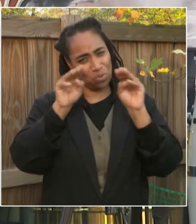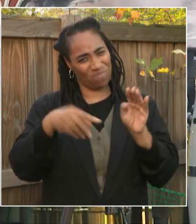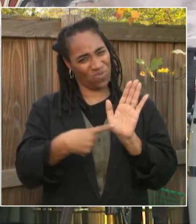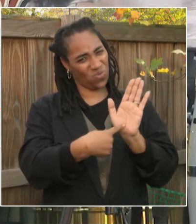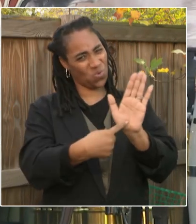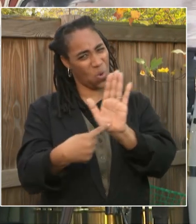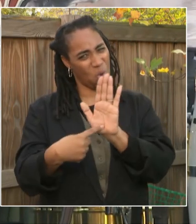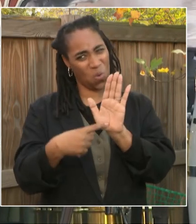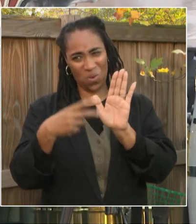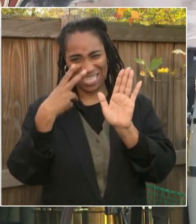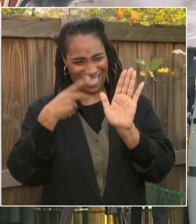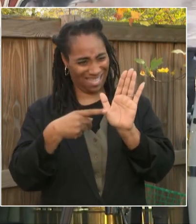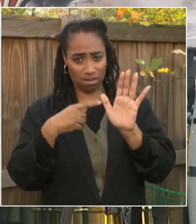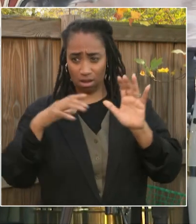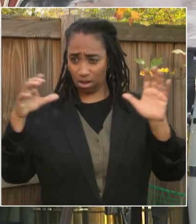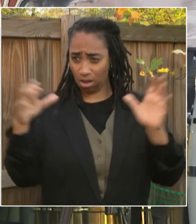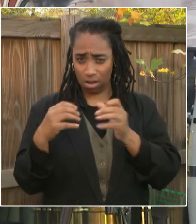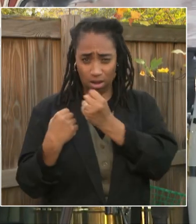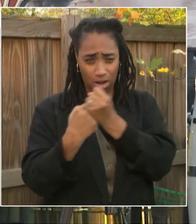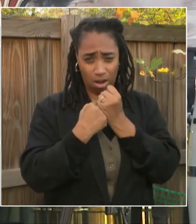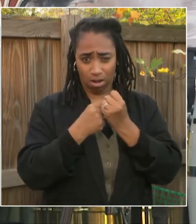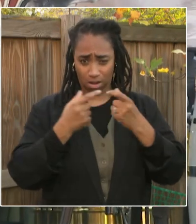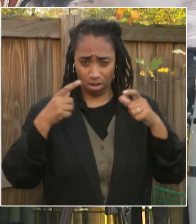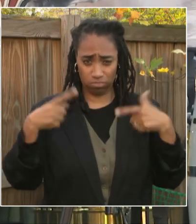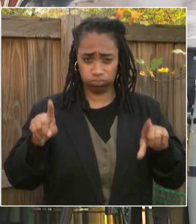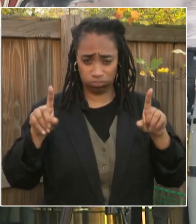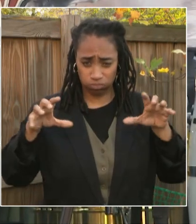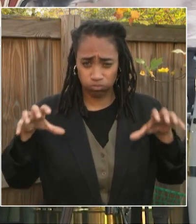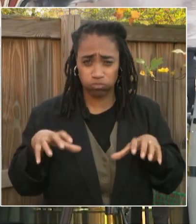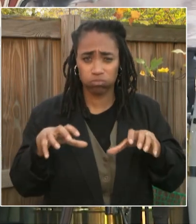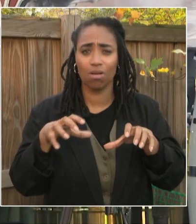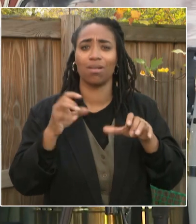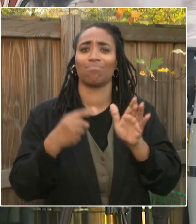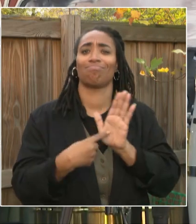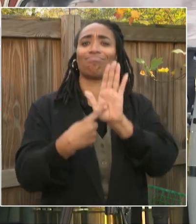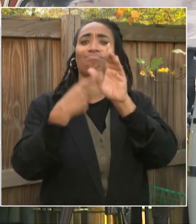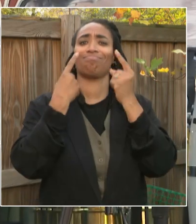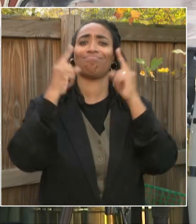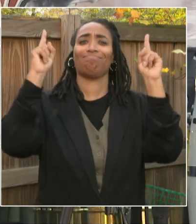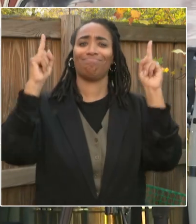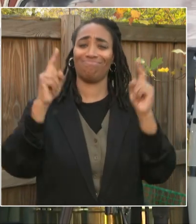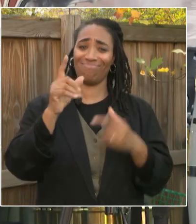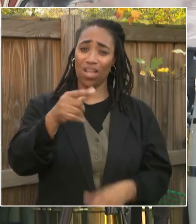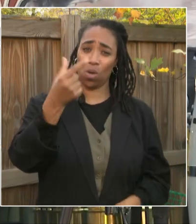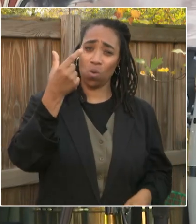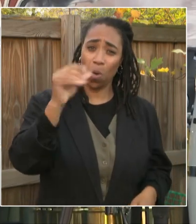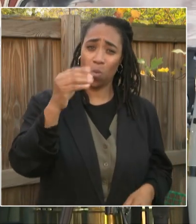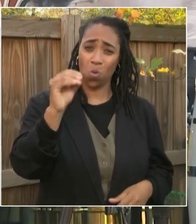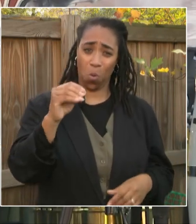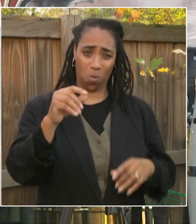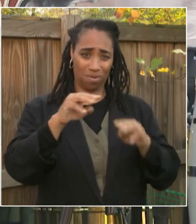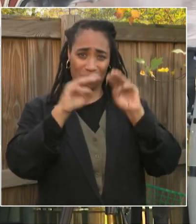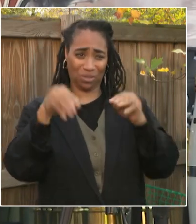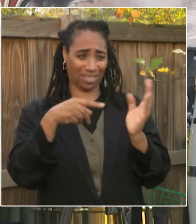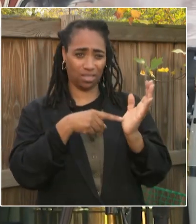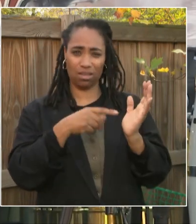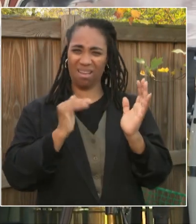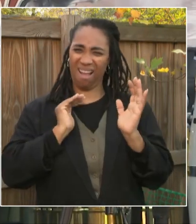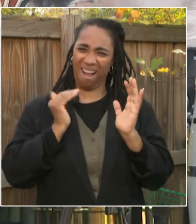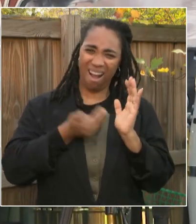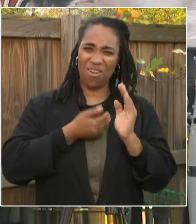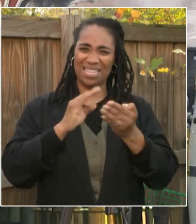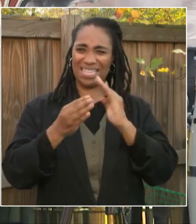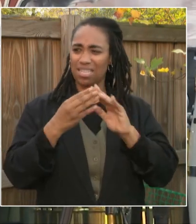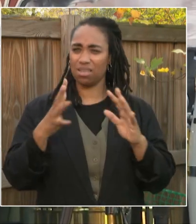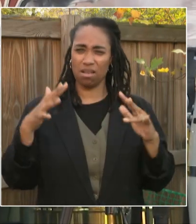with vision and purpose. It's a space that tells the story of go-go, our city's unique sound and heartbeat. It's a sound born